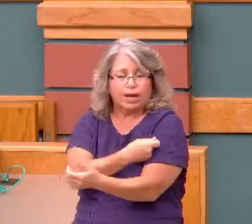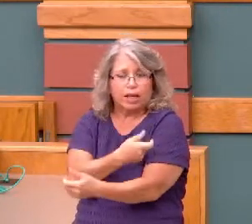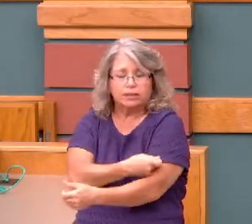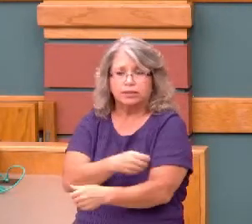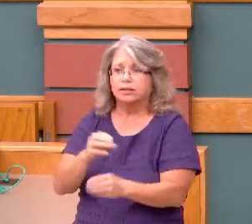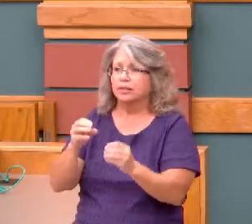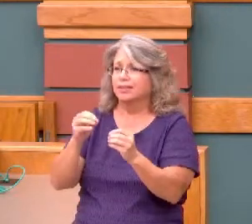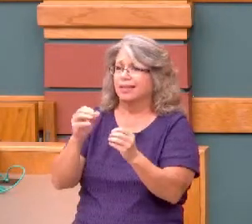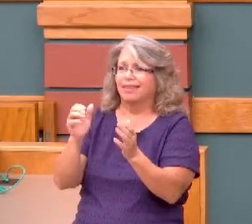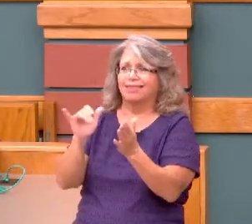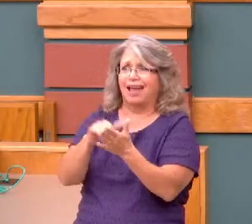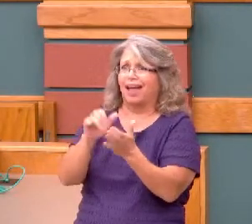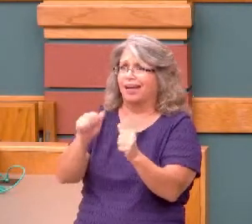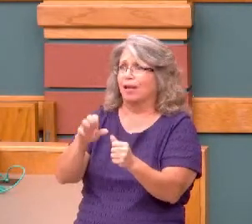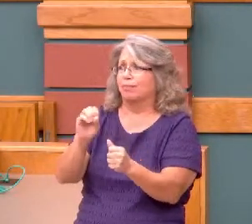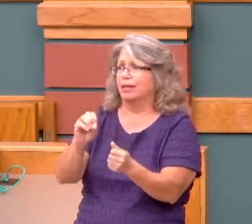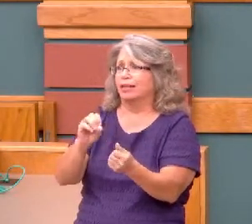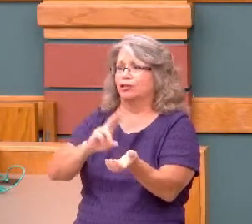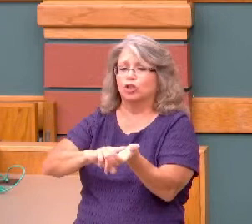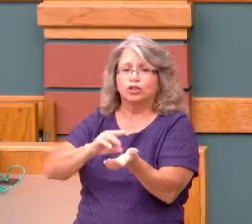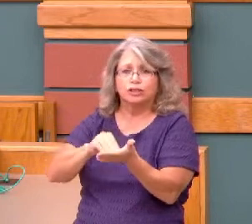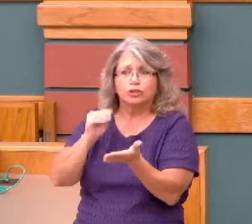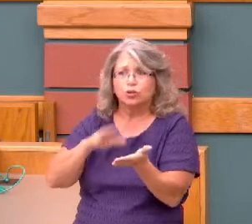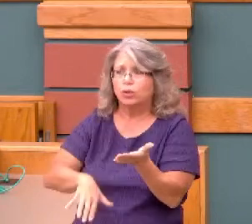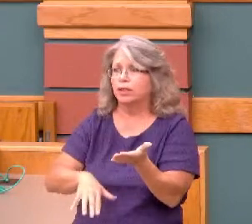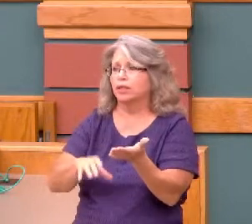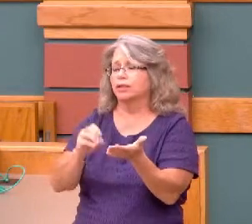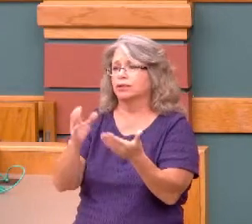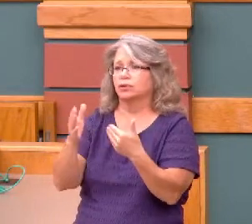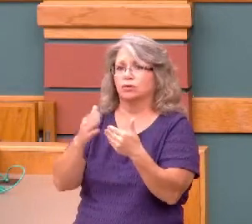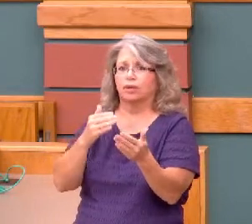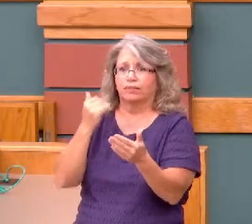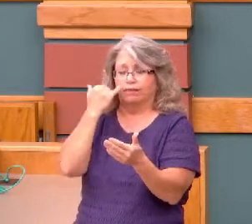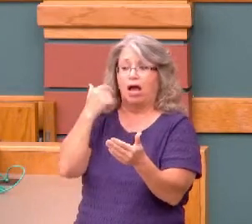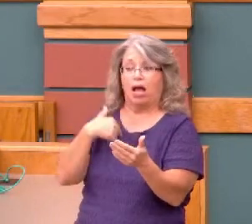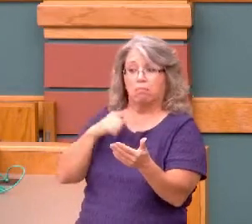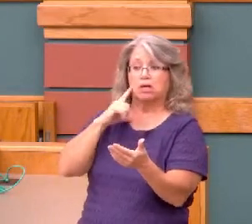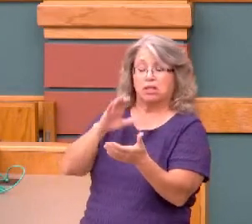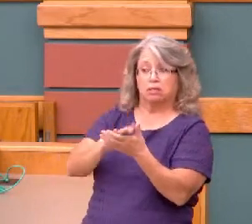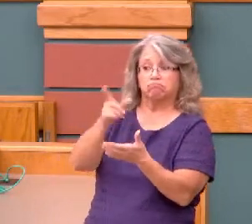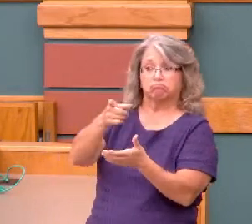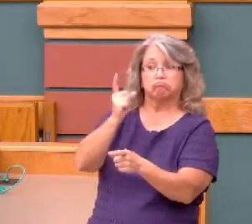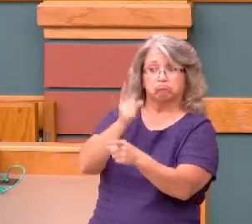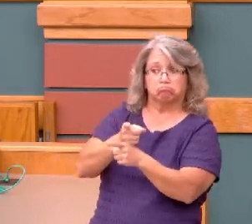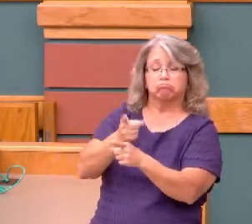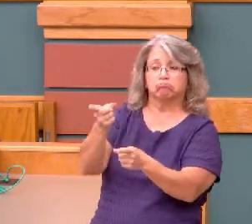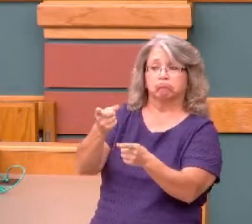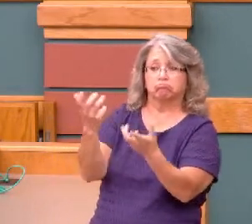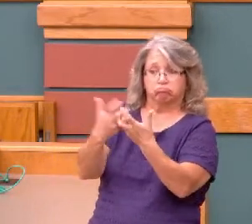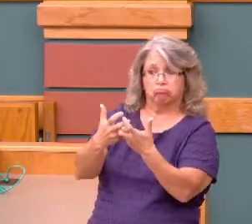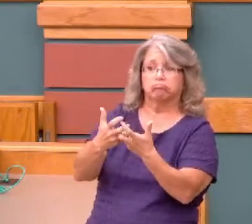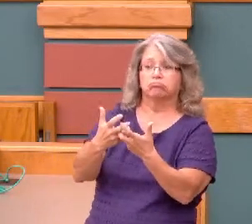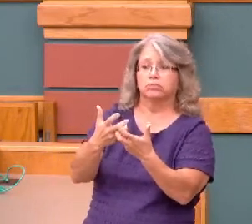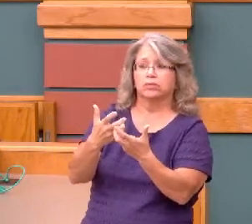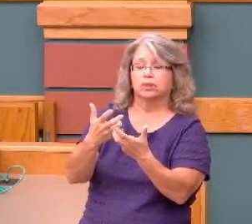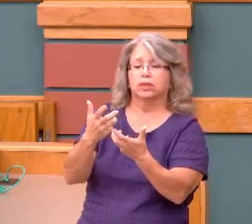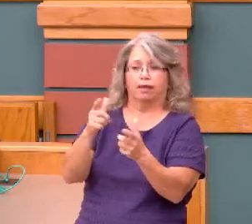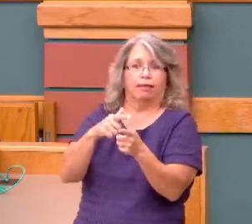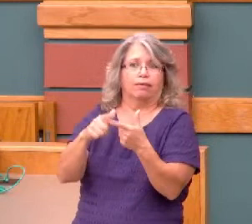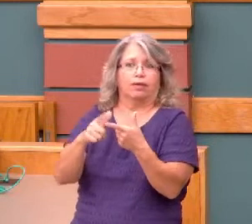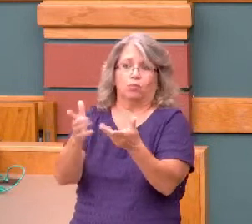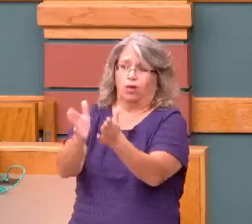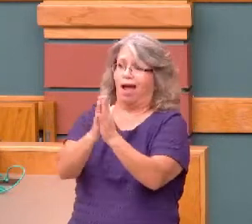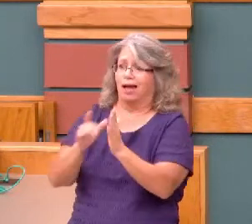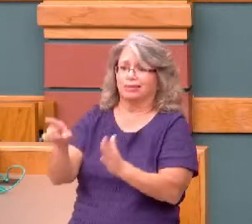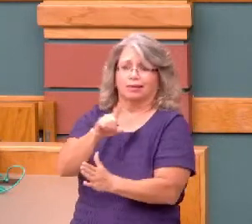students, anybody who I believe fits the eligibility in the bill, we're asking to help us. I'm even tried